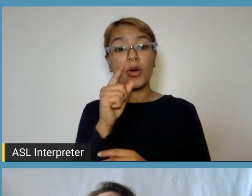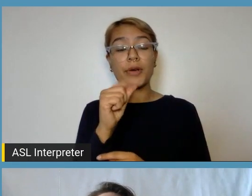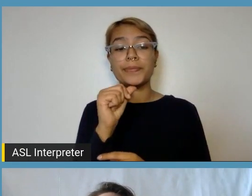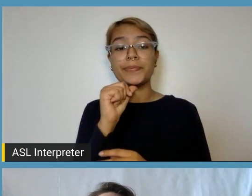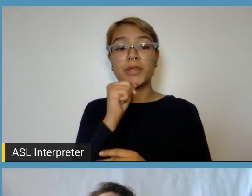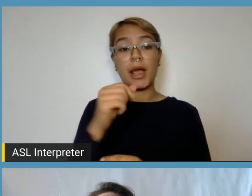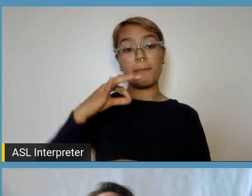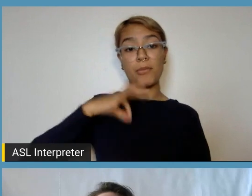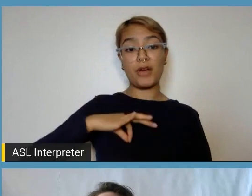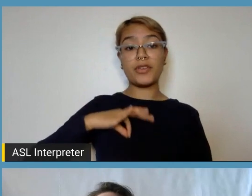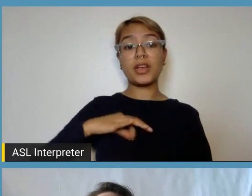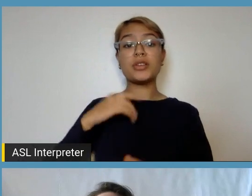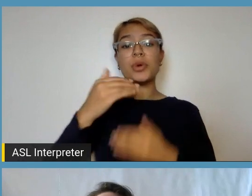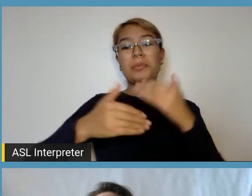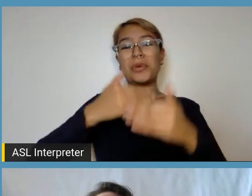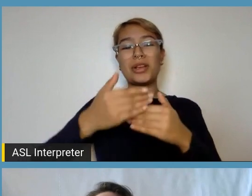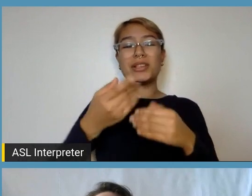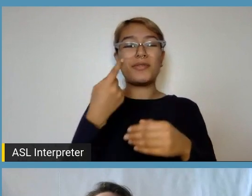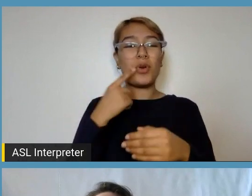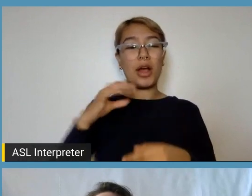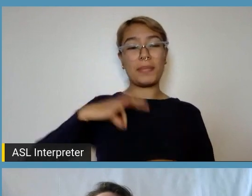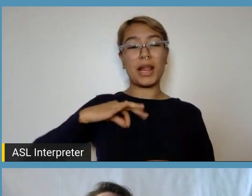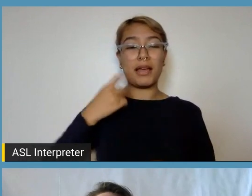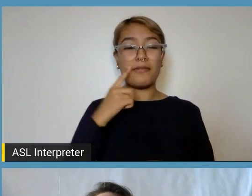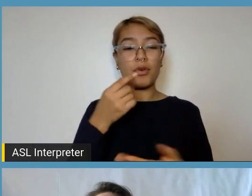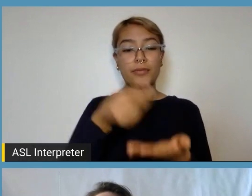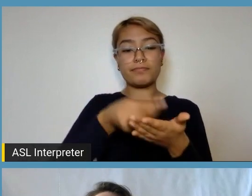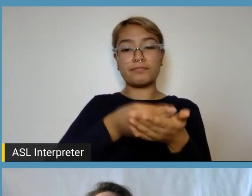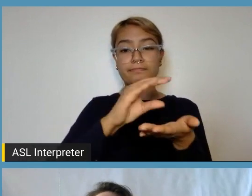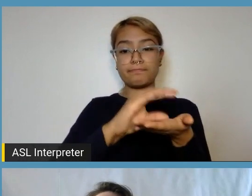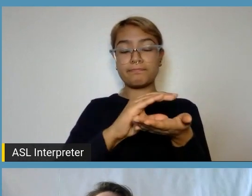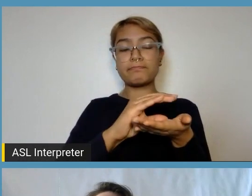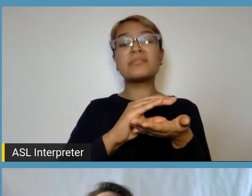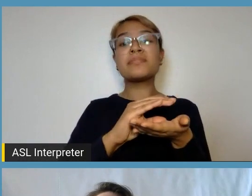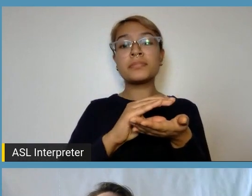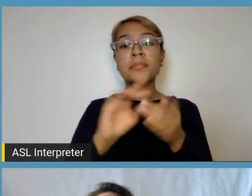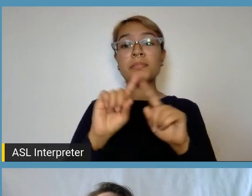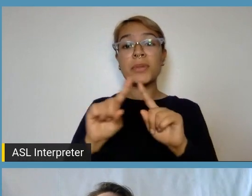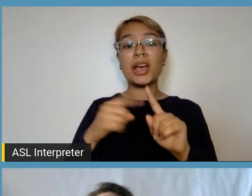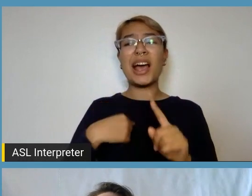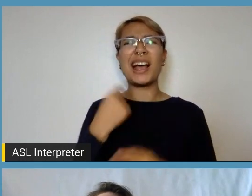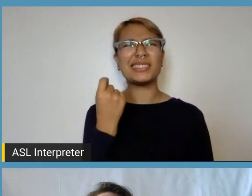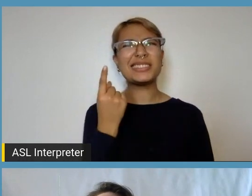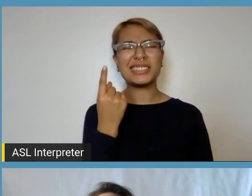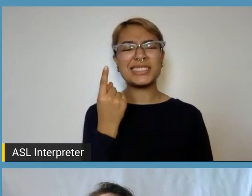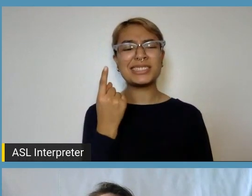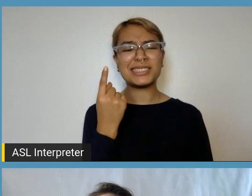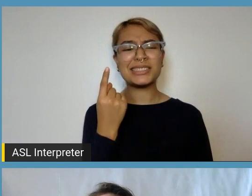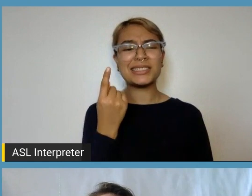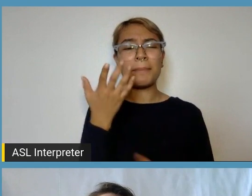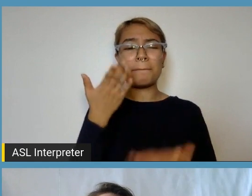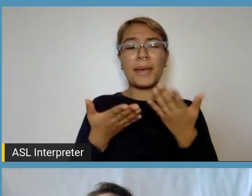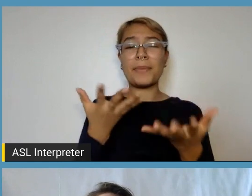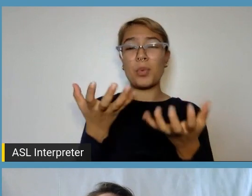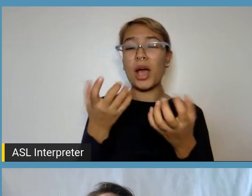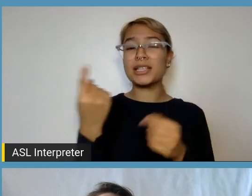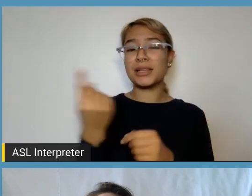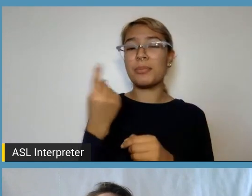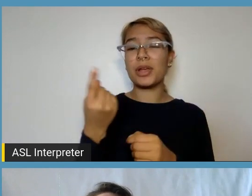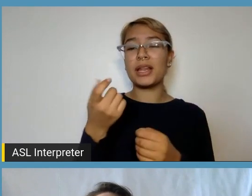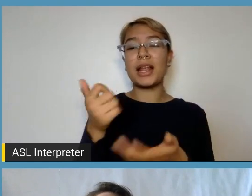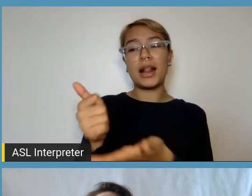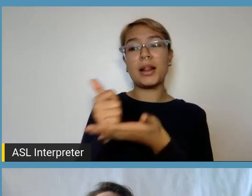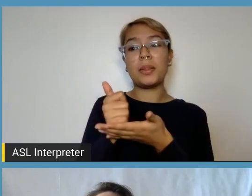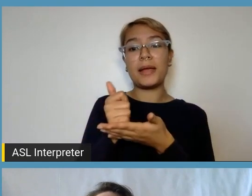we are in the process of applying for the grants. But as I understand it, you might want someone to help you manage